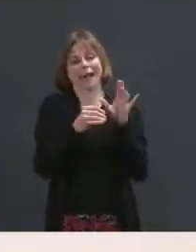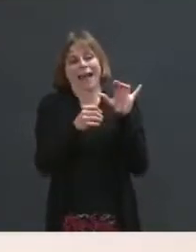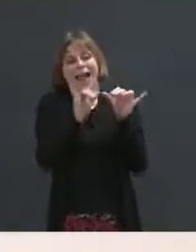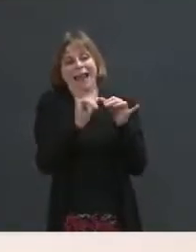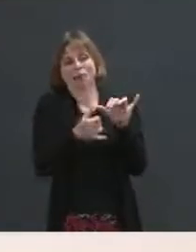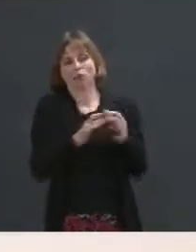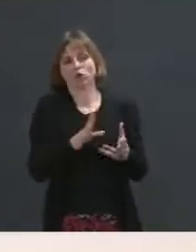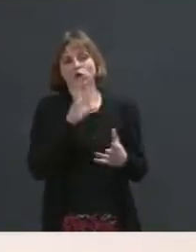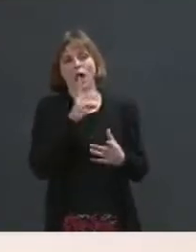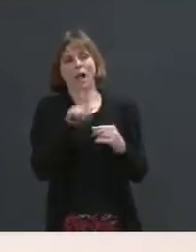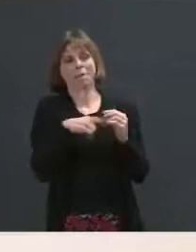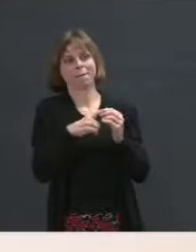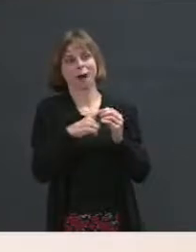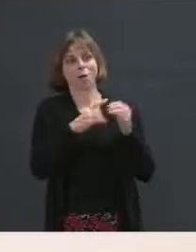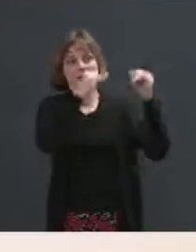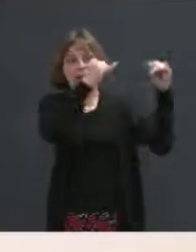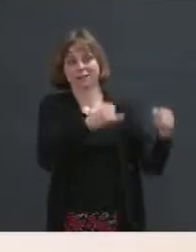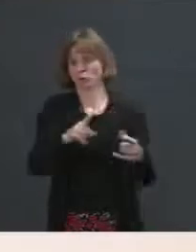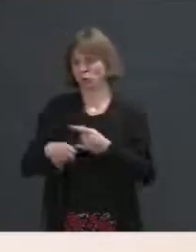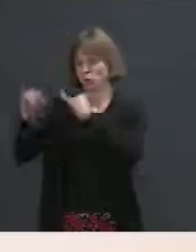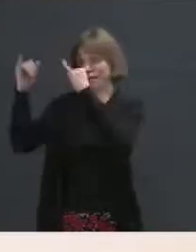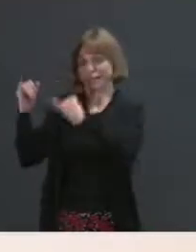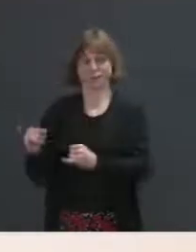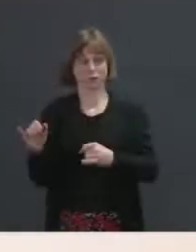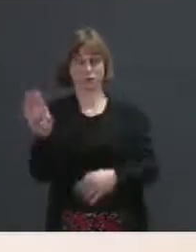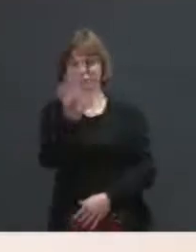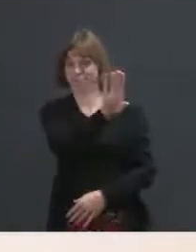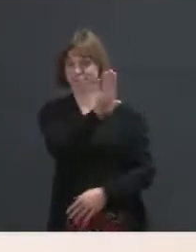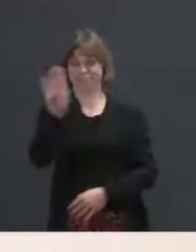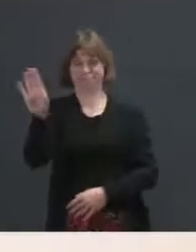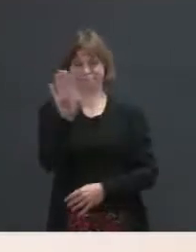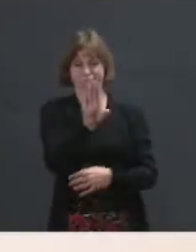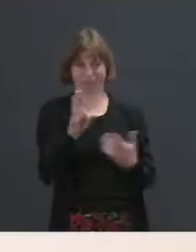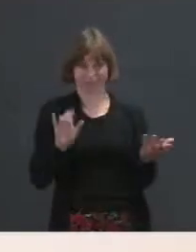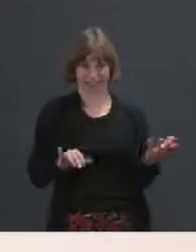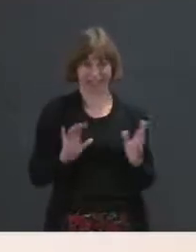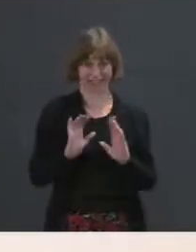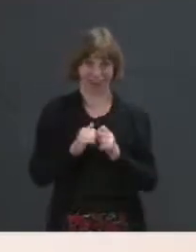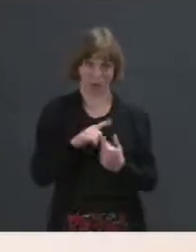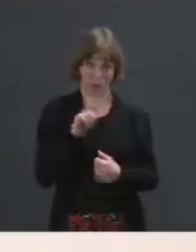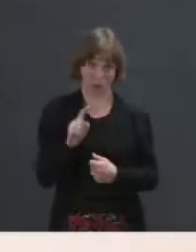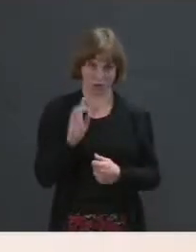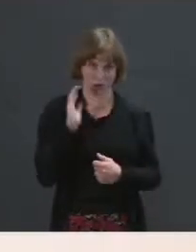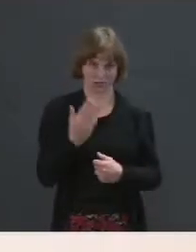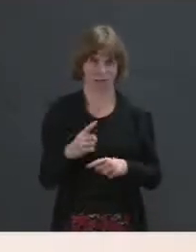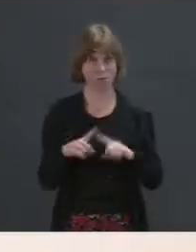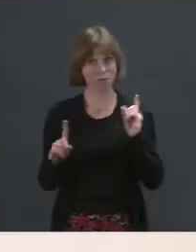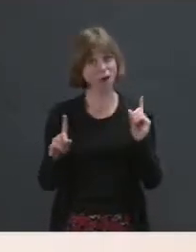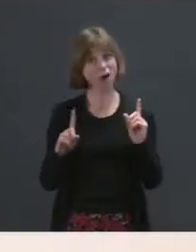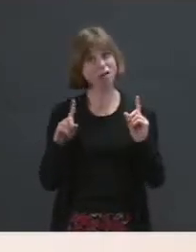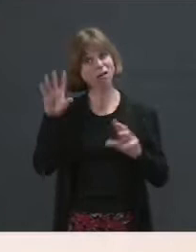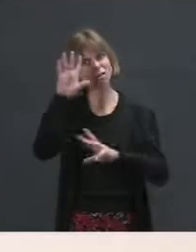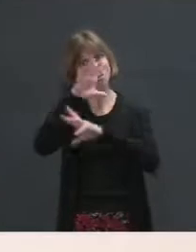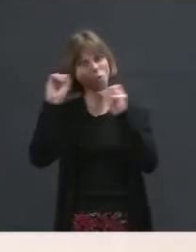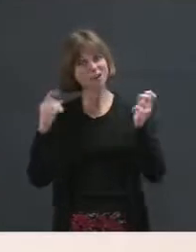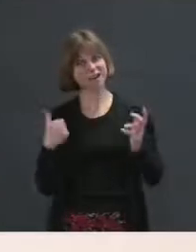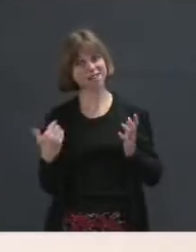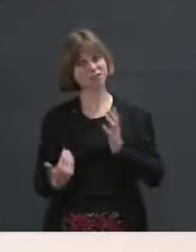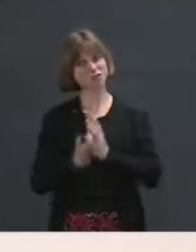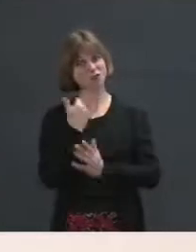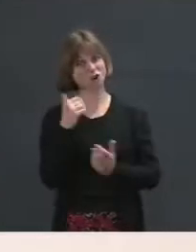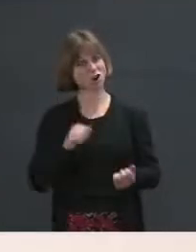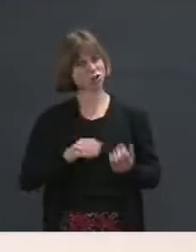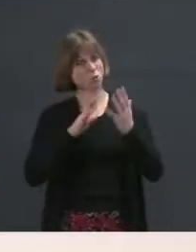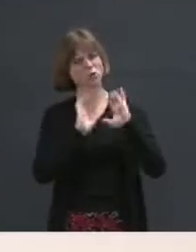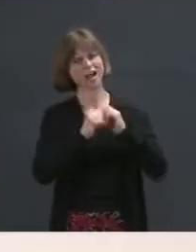counterpart to counterpart, because that was kind of how the question was posed. But, we always look, the president is taking a fresh approach to how he engages